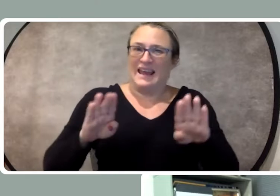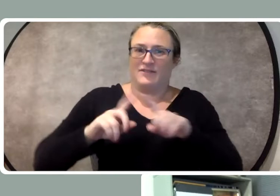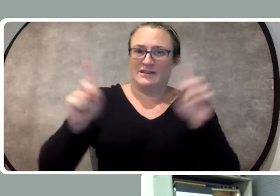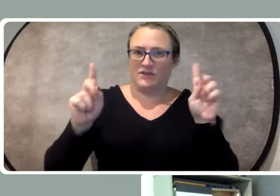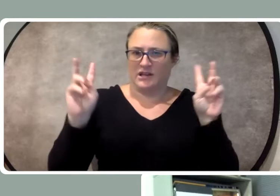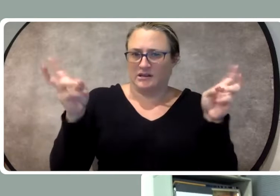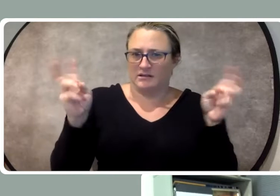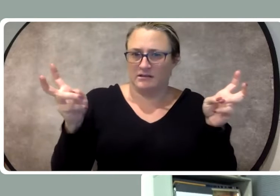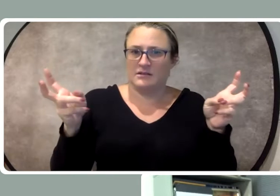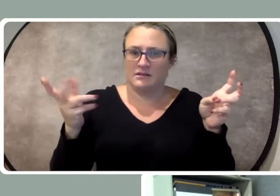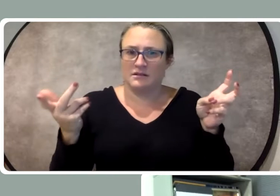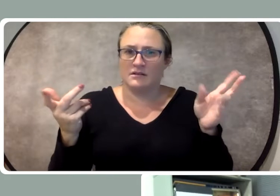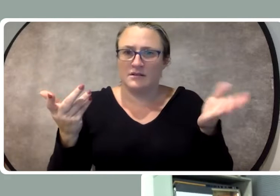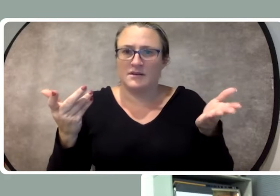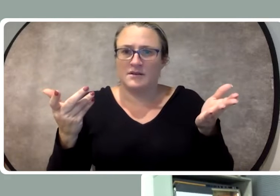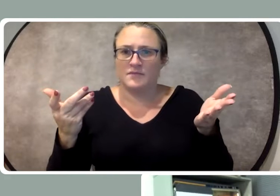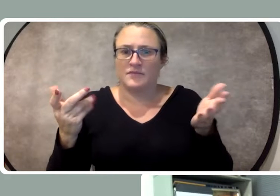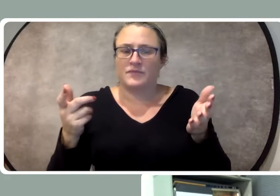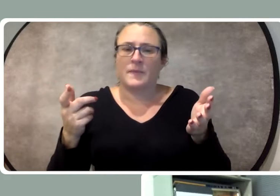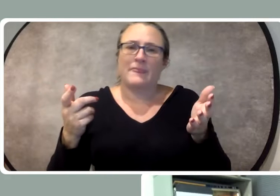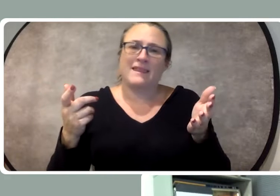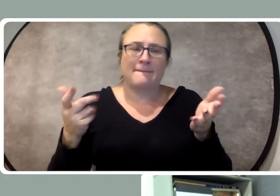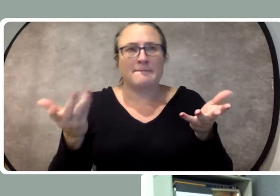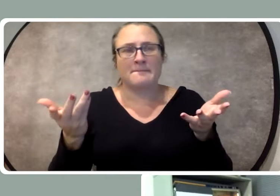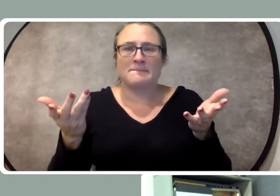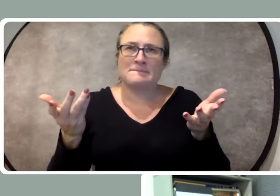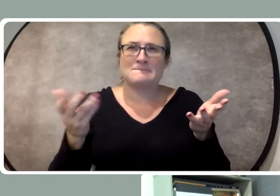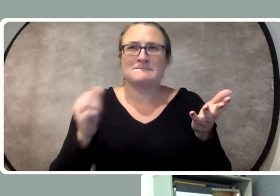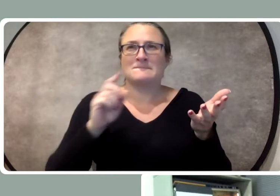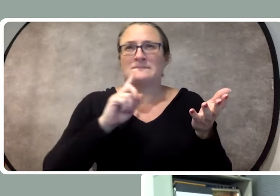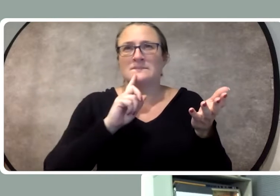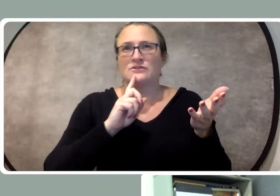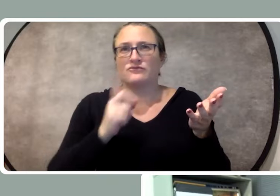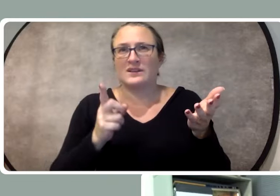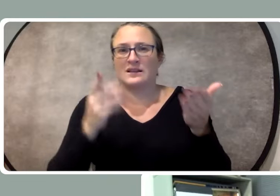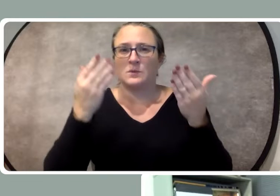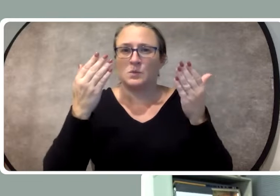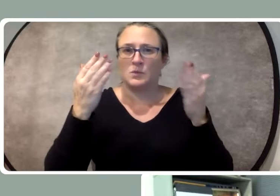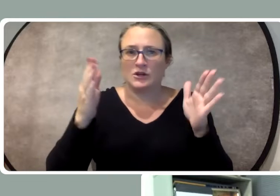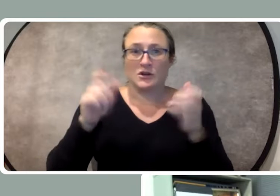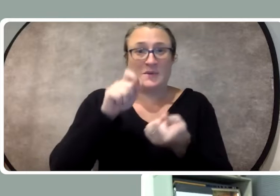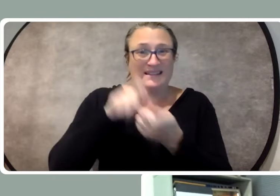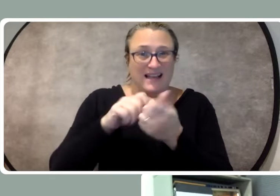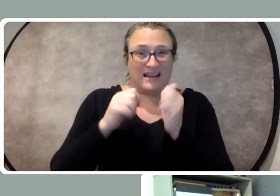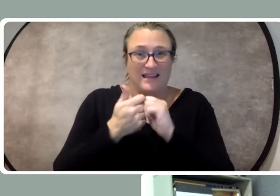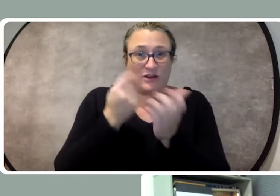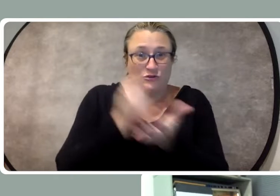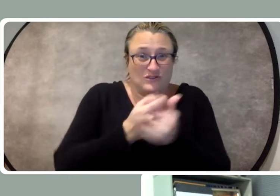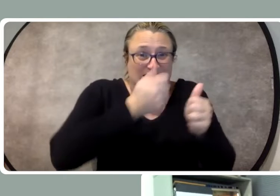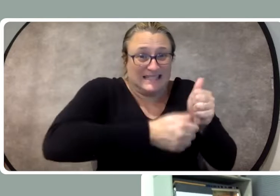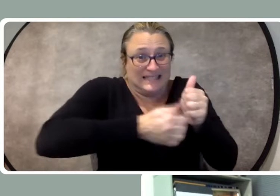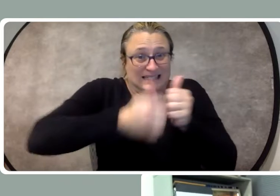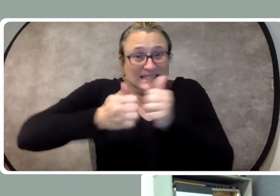clinic. Although we're not quite there yet in terms of treating each entity